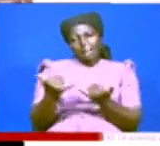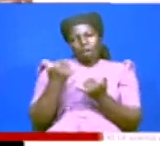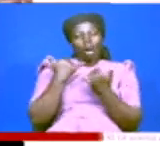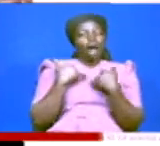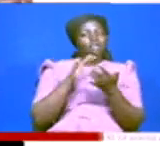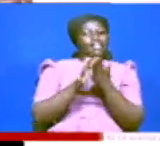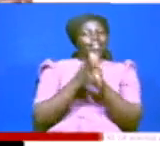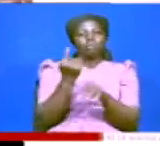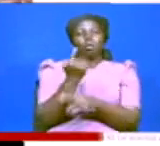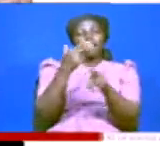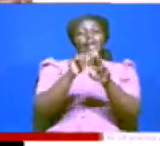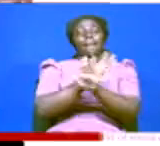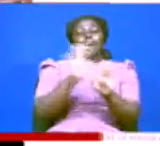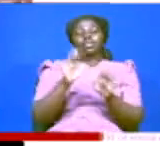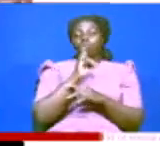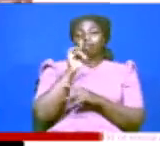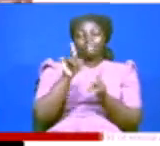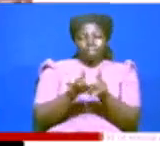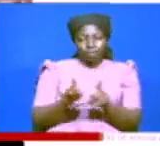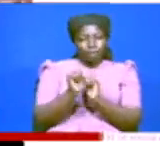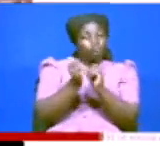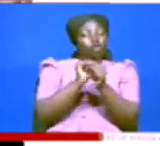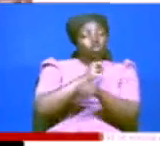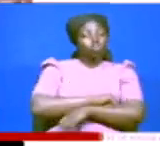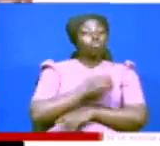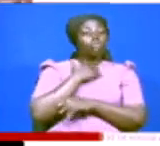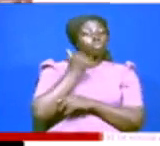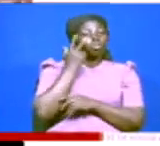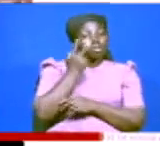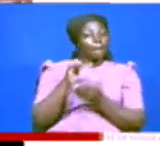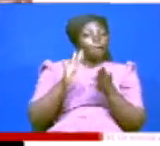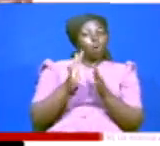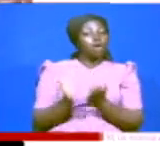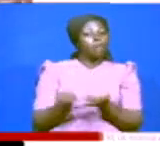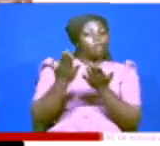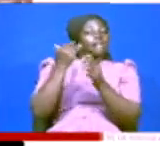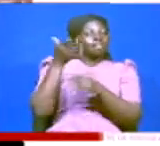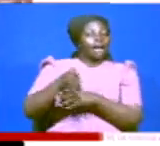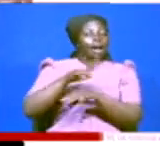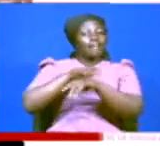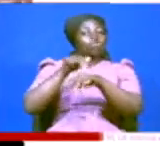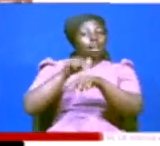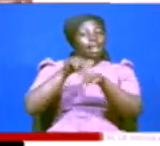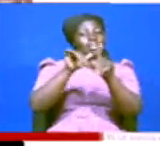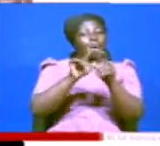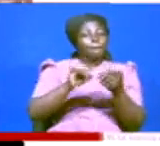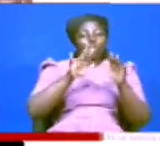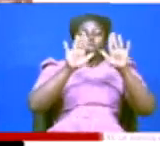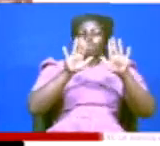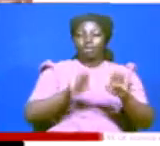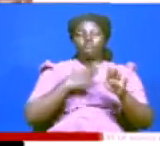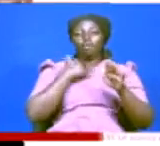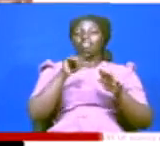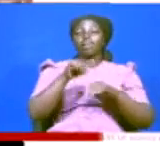and so it's an academy you want to see more robust here nationally but most importantly we want to spread that Academy